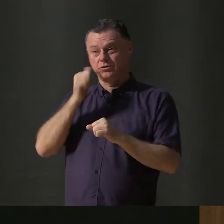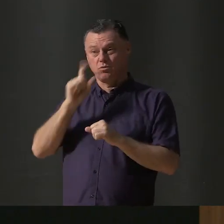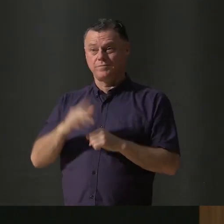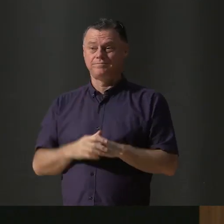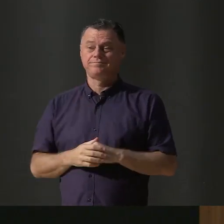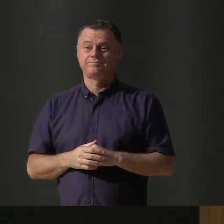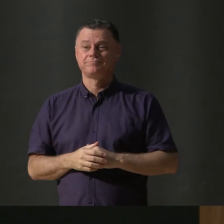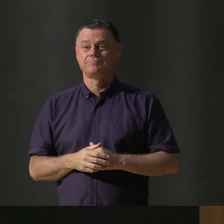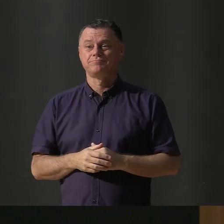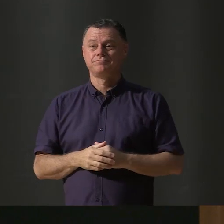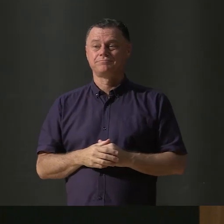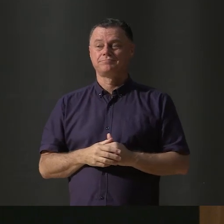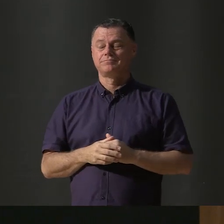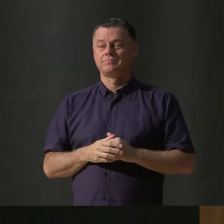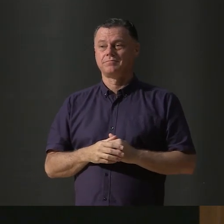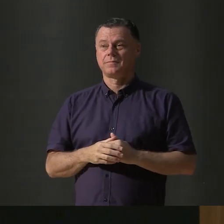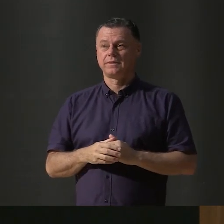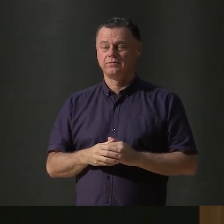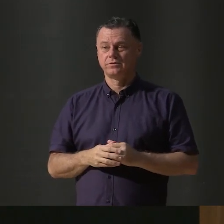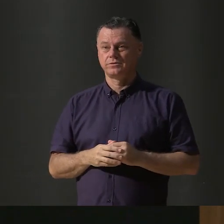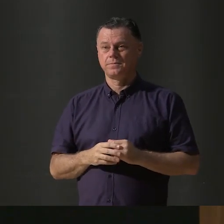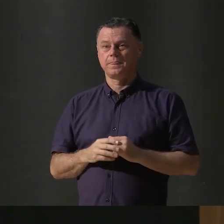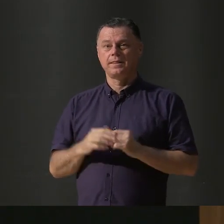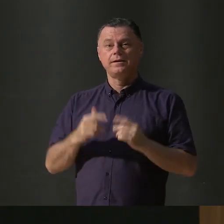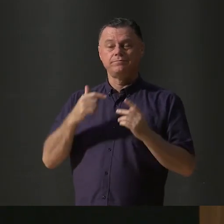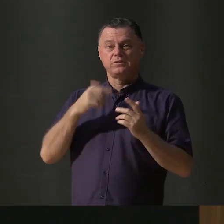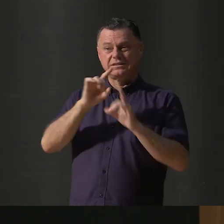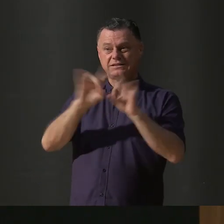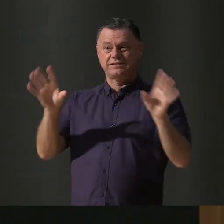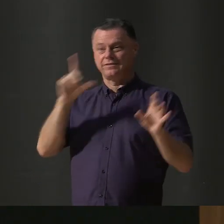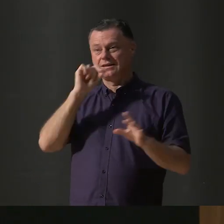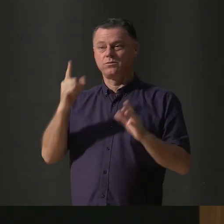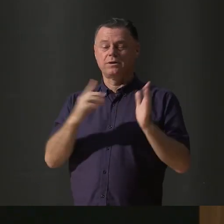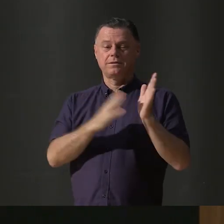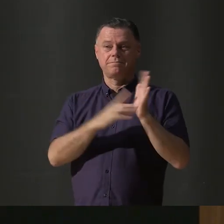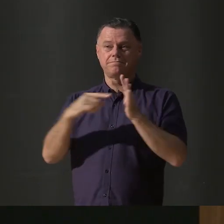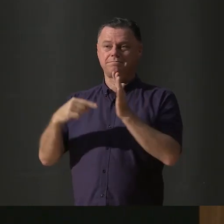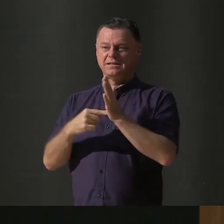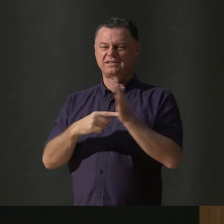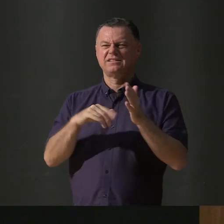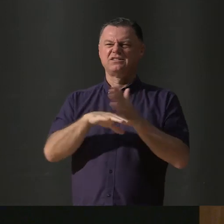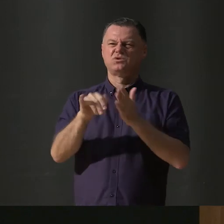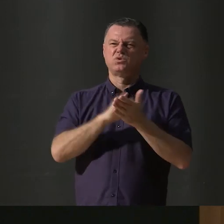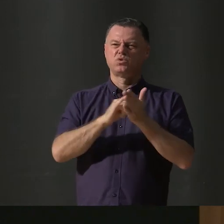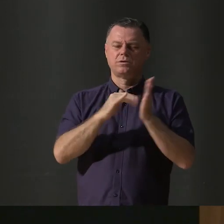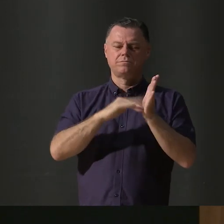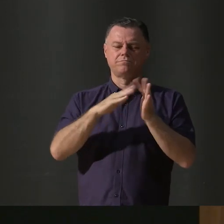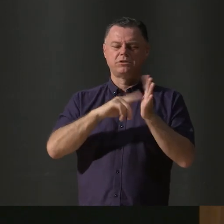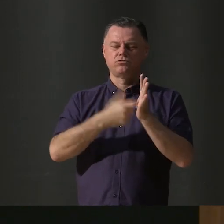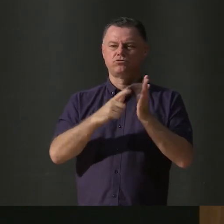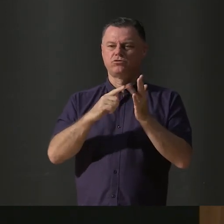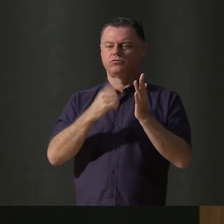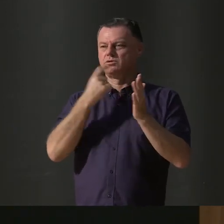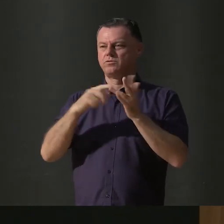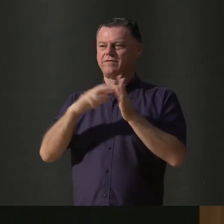over 400,000 virtual artworks are available for download from the Metropolitan Museum of Art, the